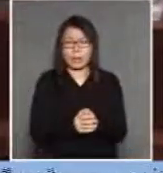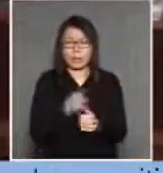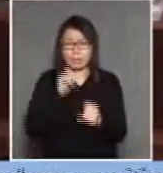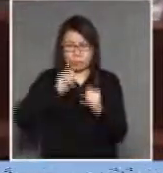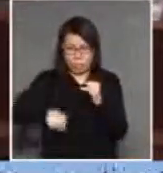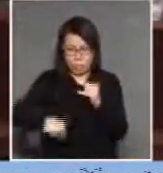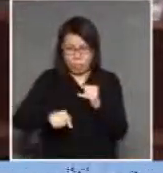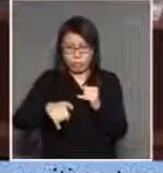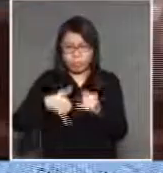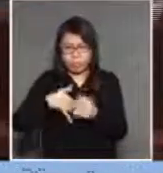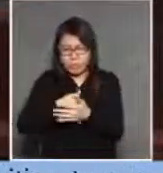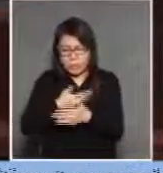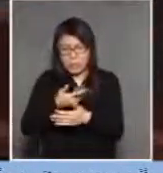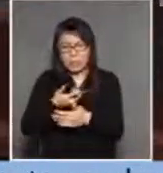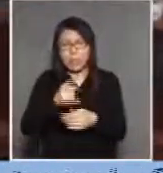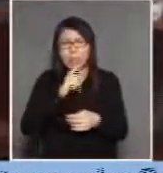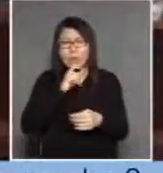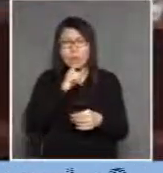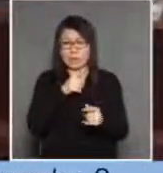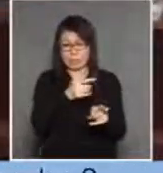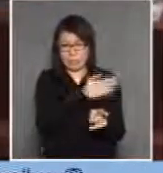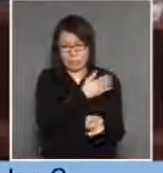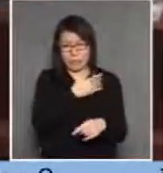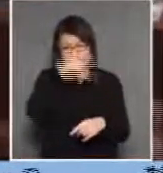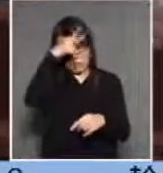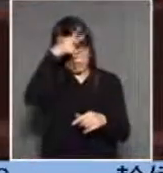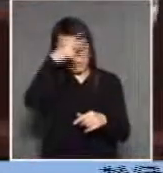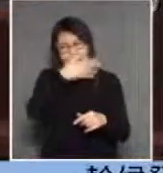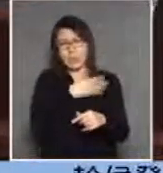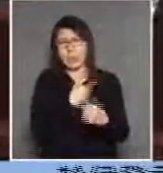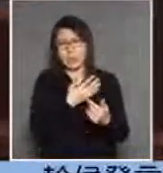use these specious arguments to